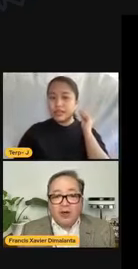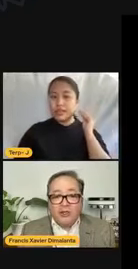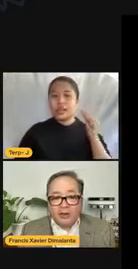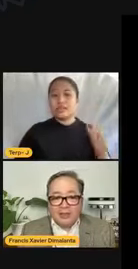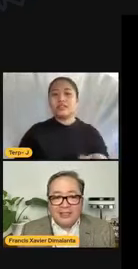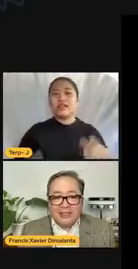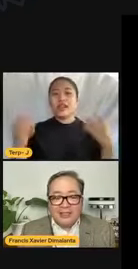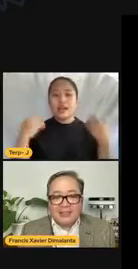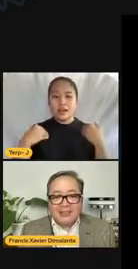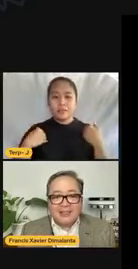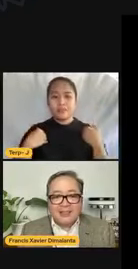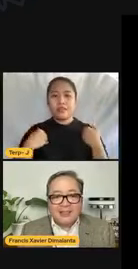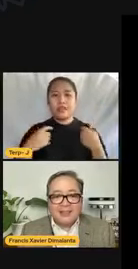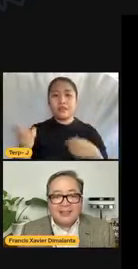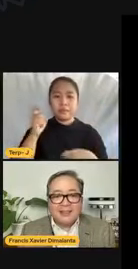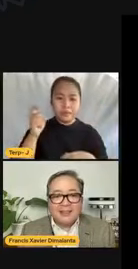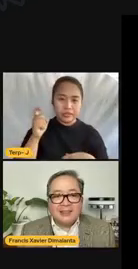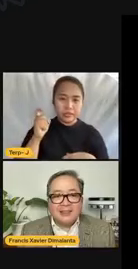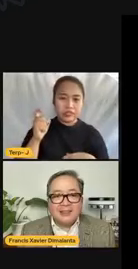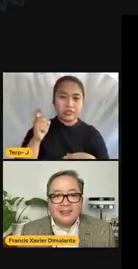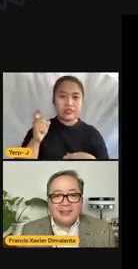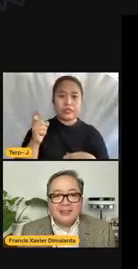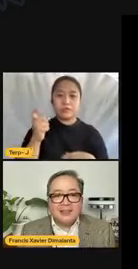than auditory signals.